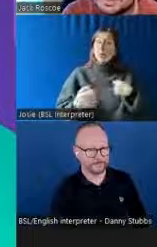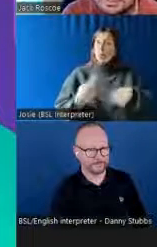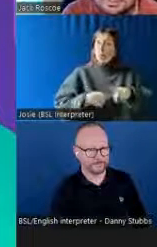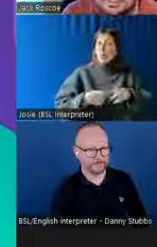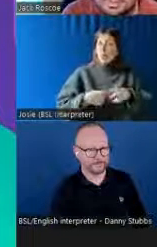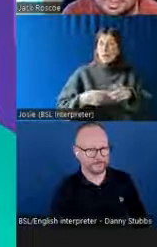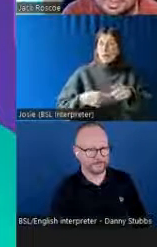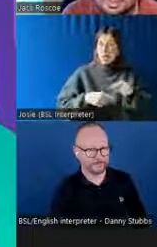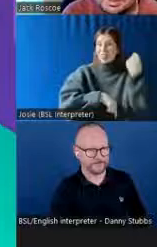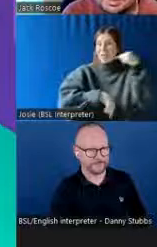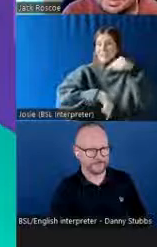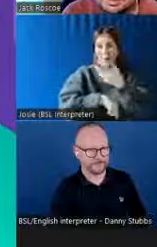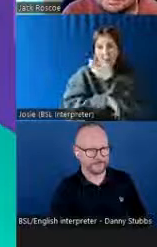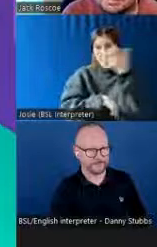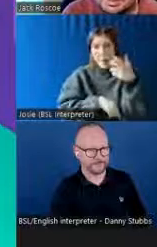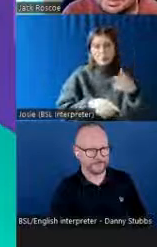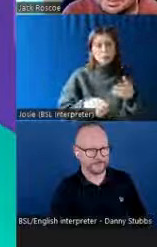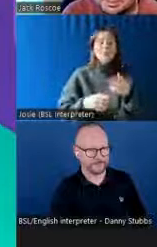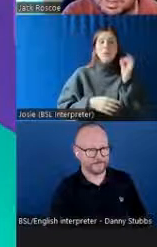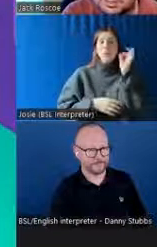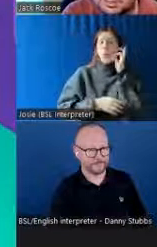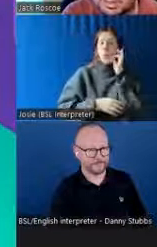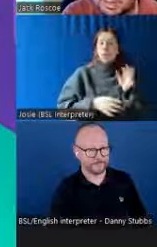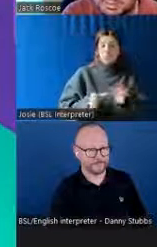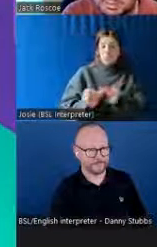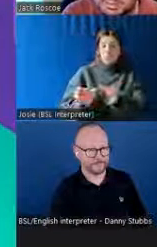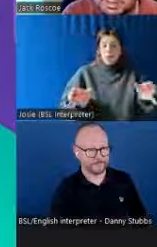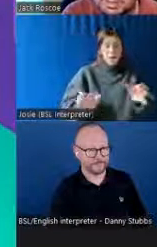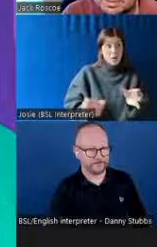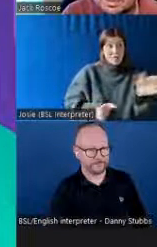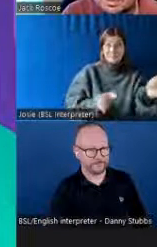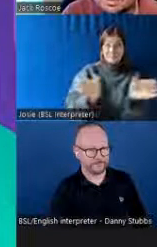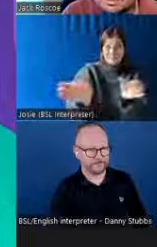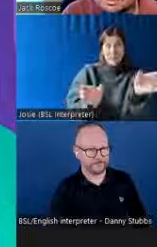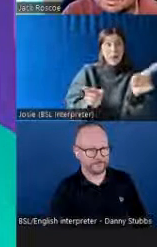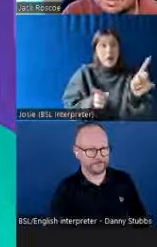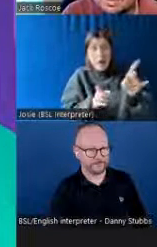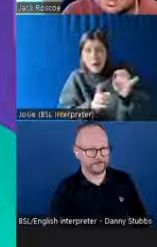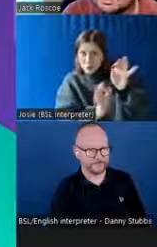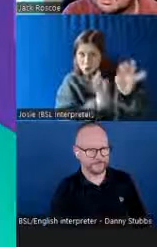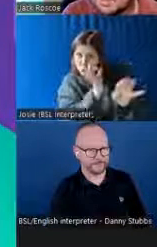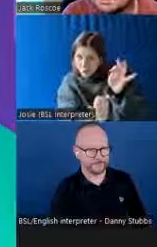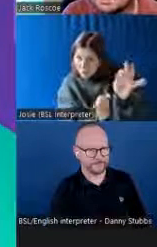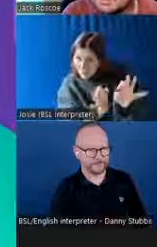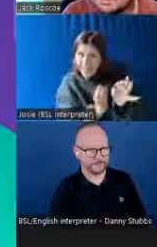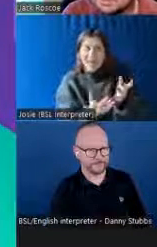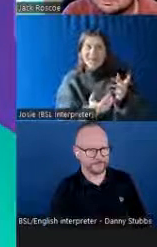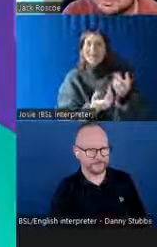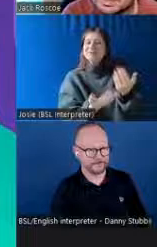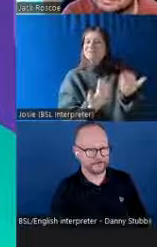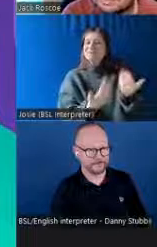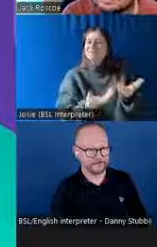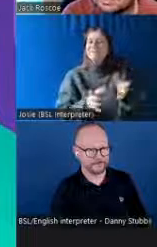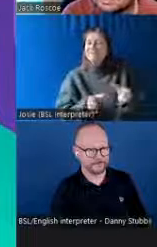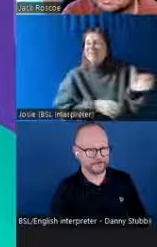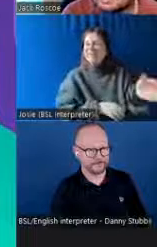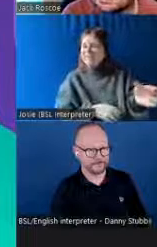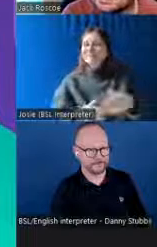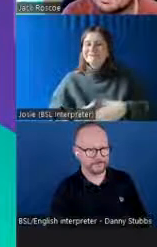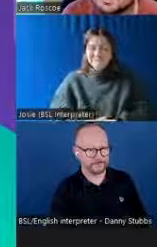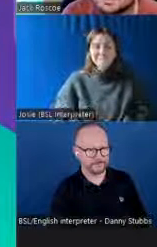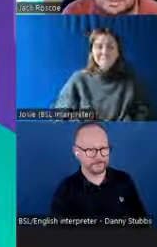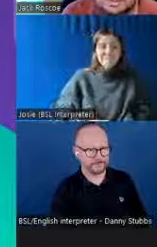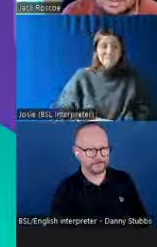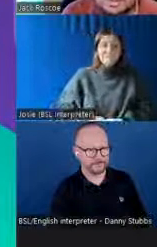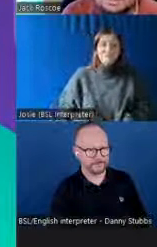part in a survey. Another method that I quite like is to donate money to charity for every